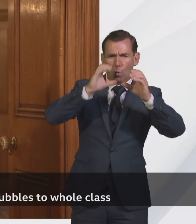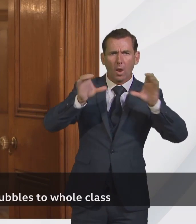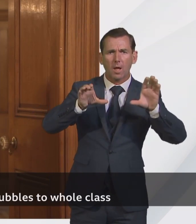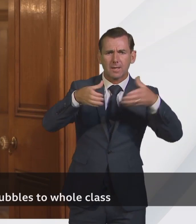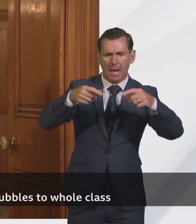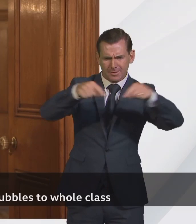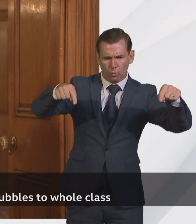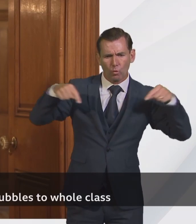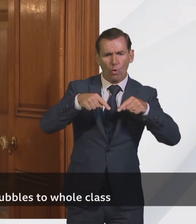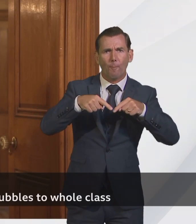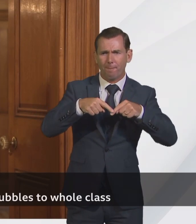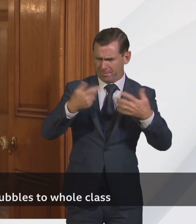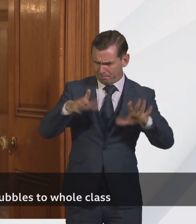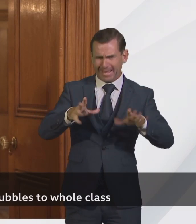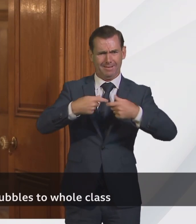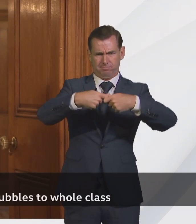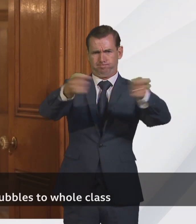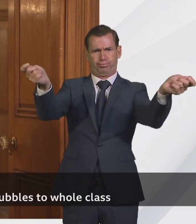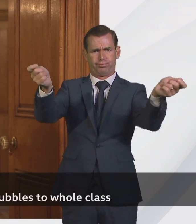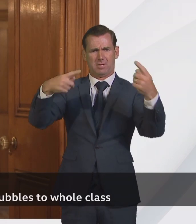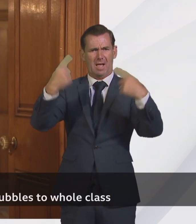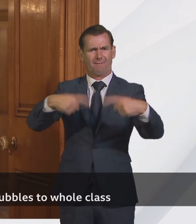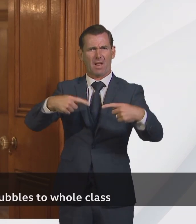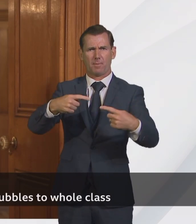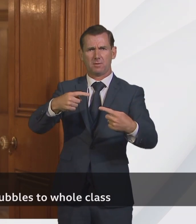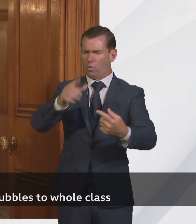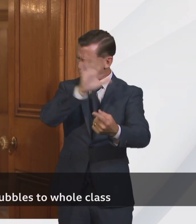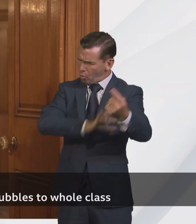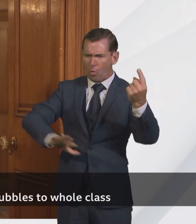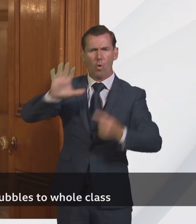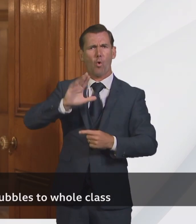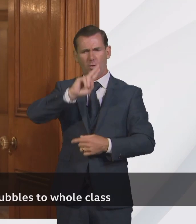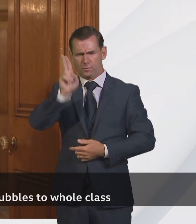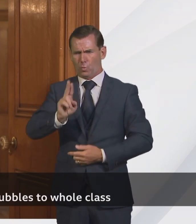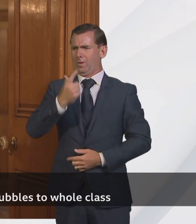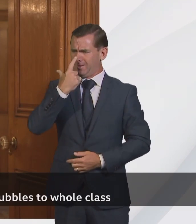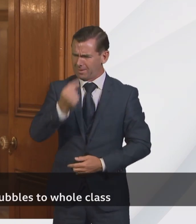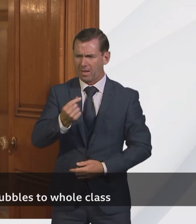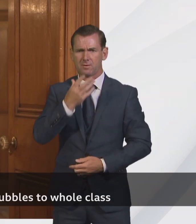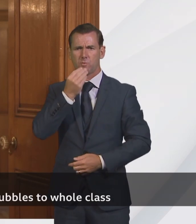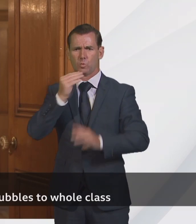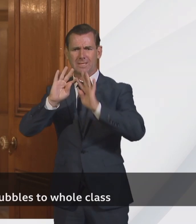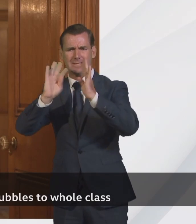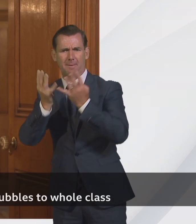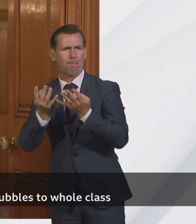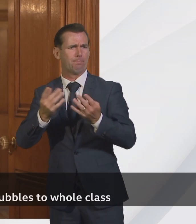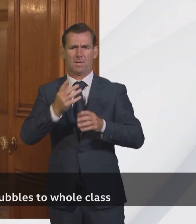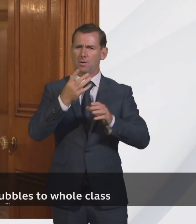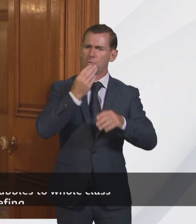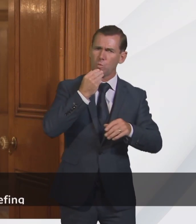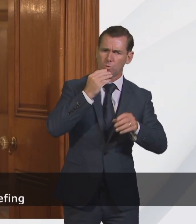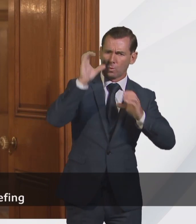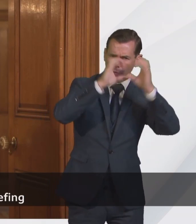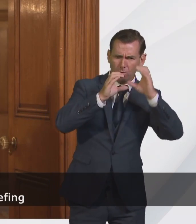that many private schools have had, so that every school is able to match what the very best private schools are able to